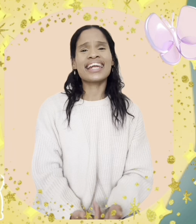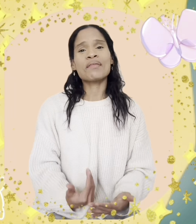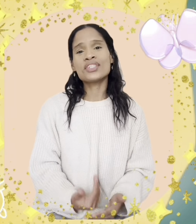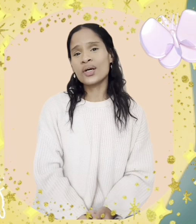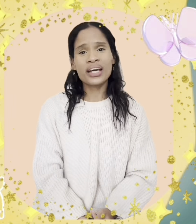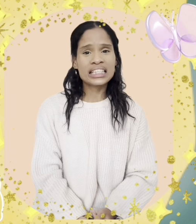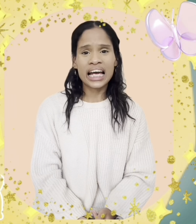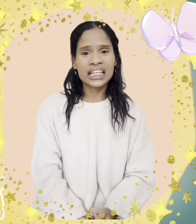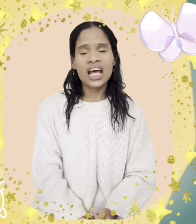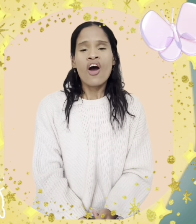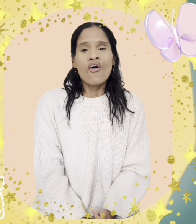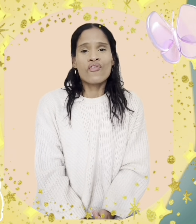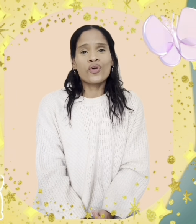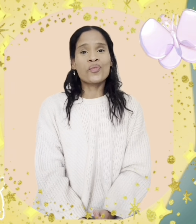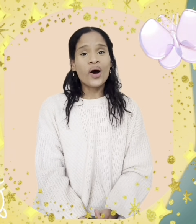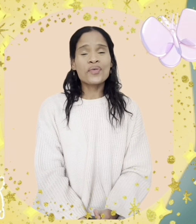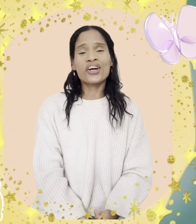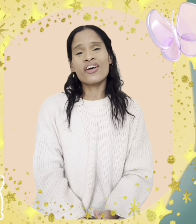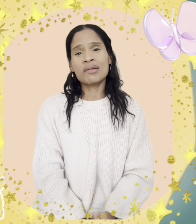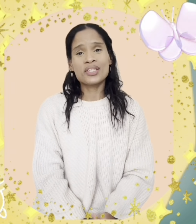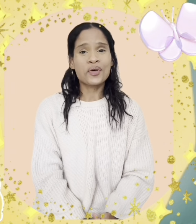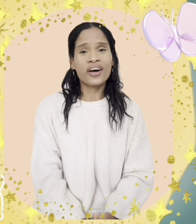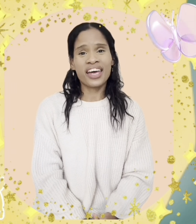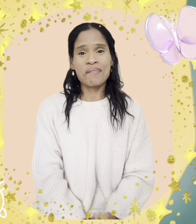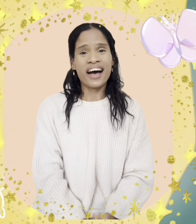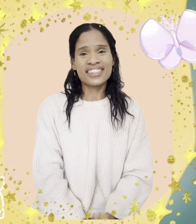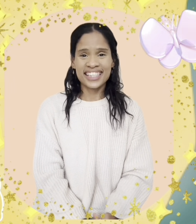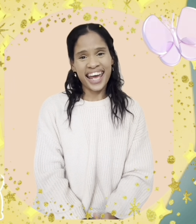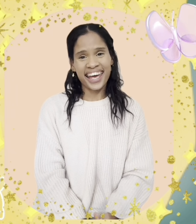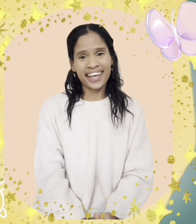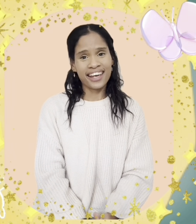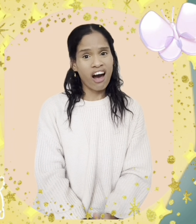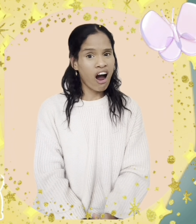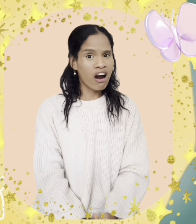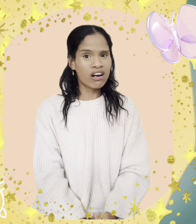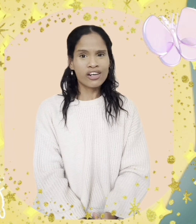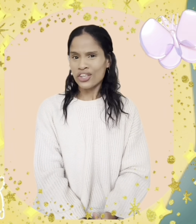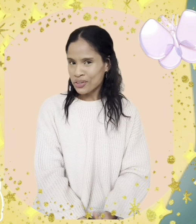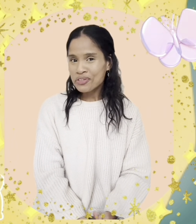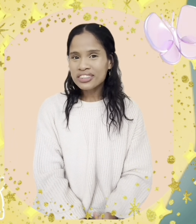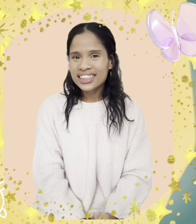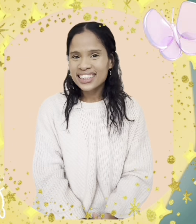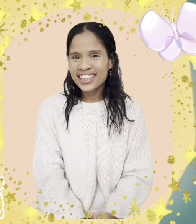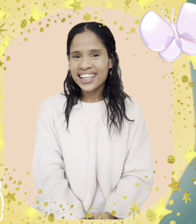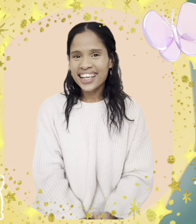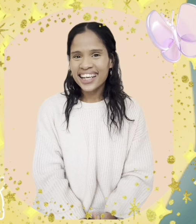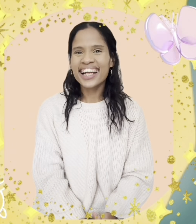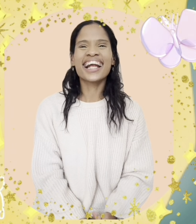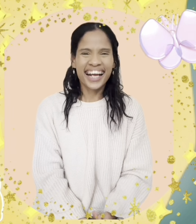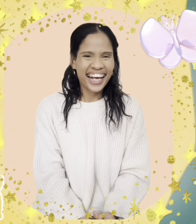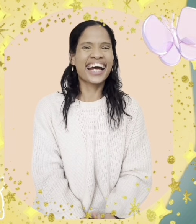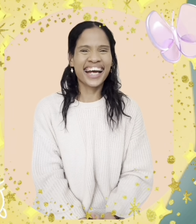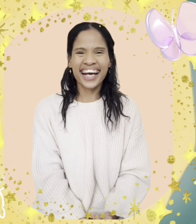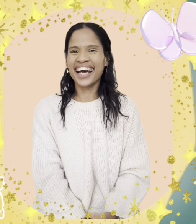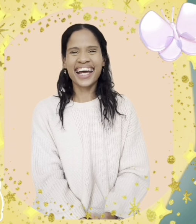us and I'm so excited for what we are going to be talking about today. Are you?